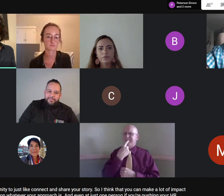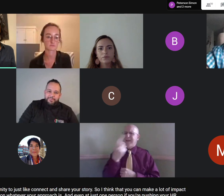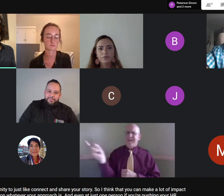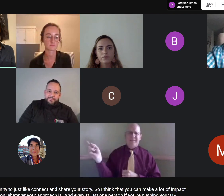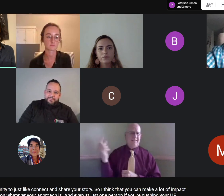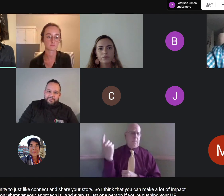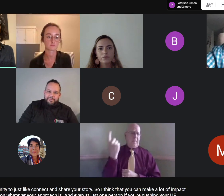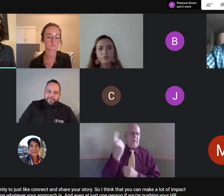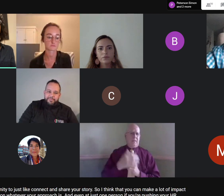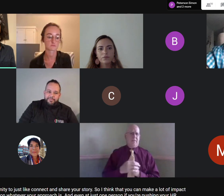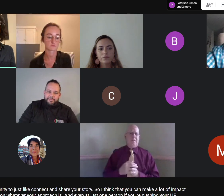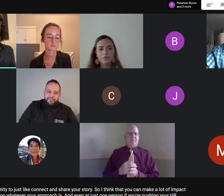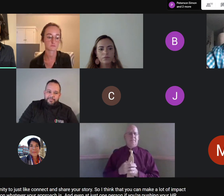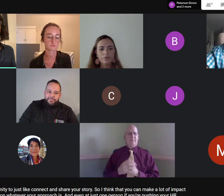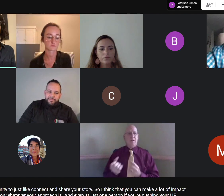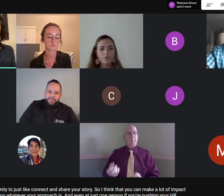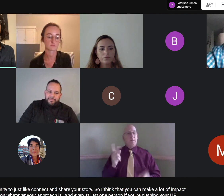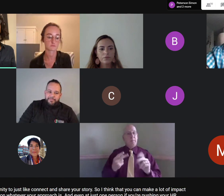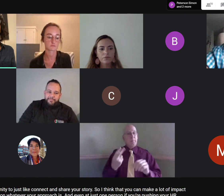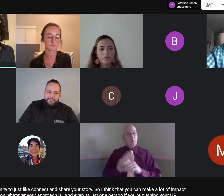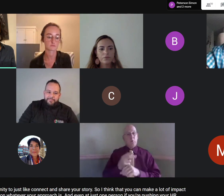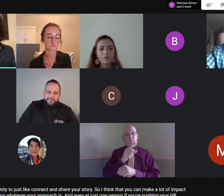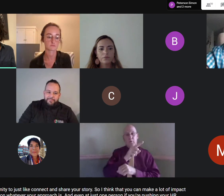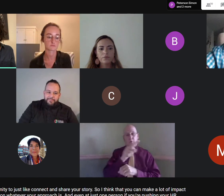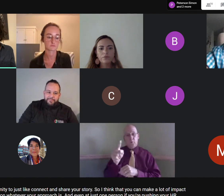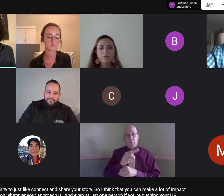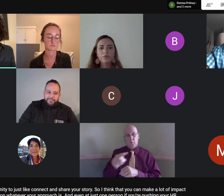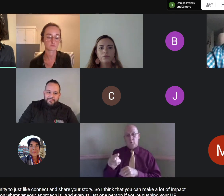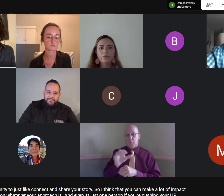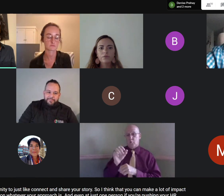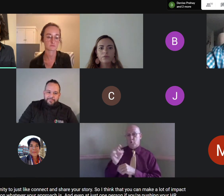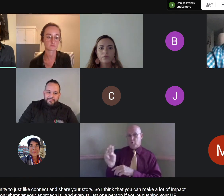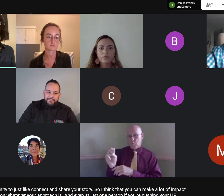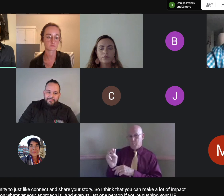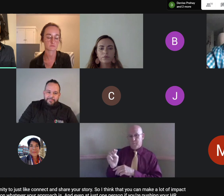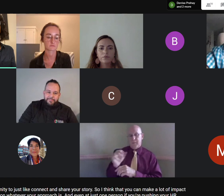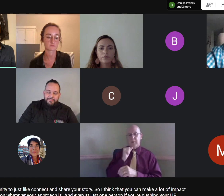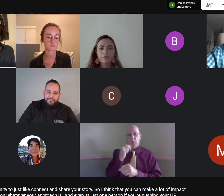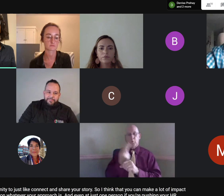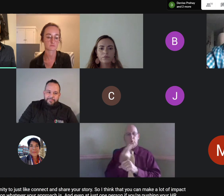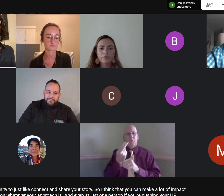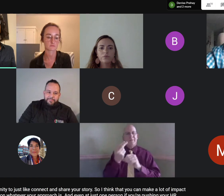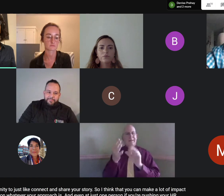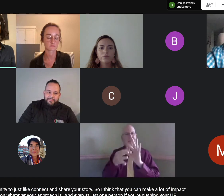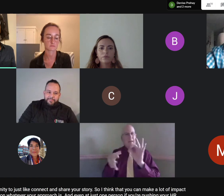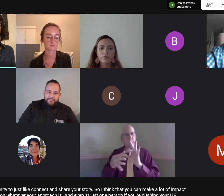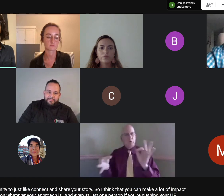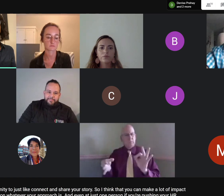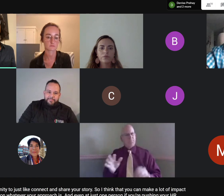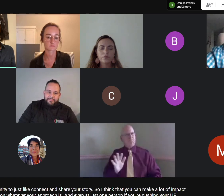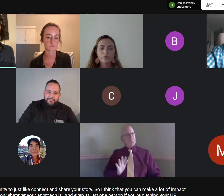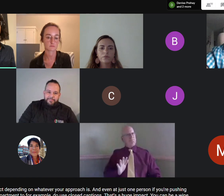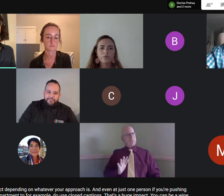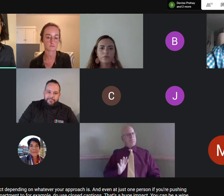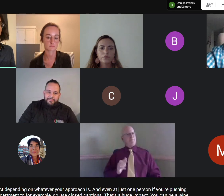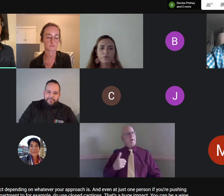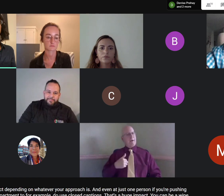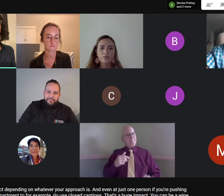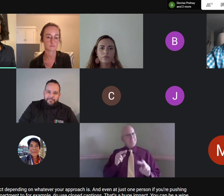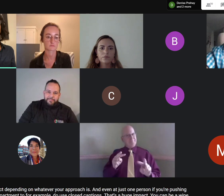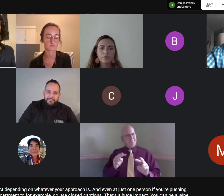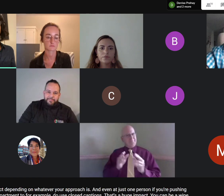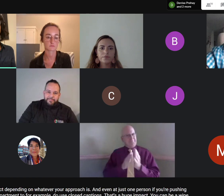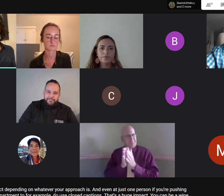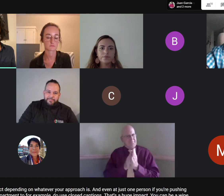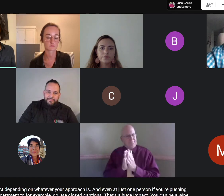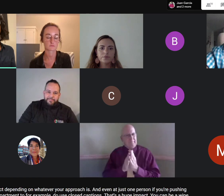there are a lot of people use Zoom and don't integrate closed captioning. And I'm looking forward to